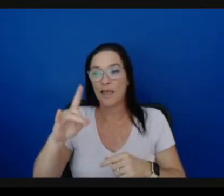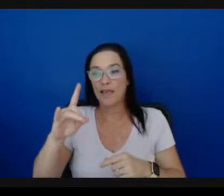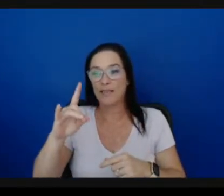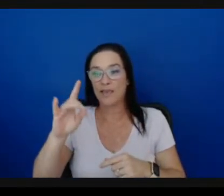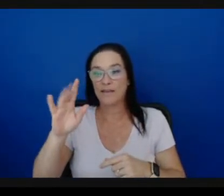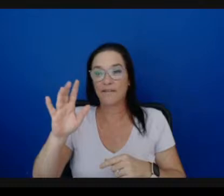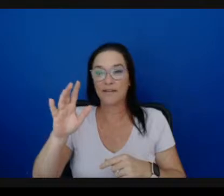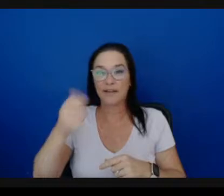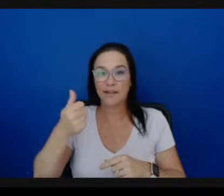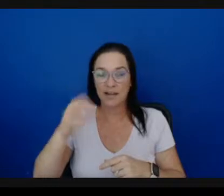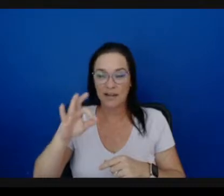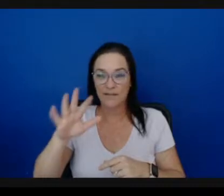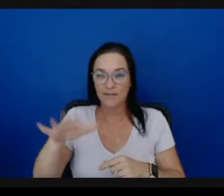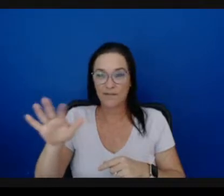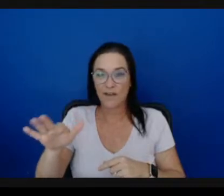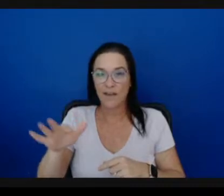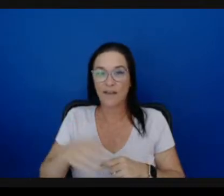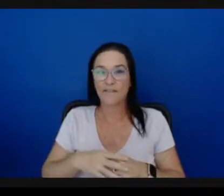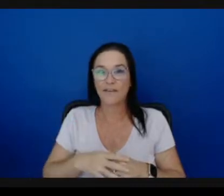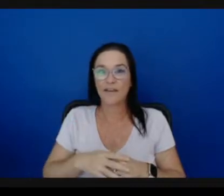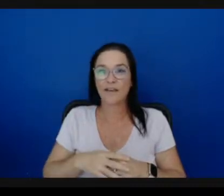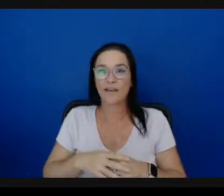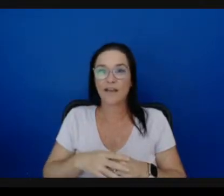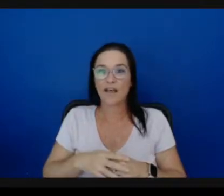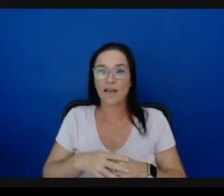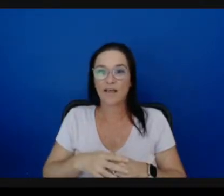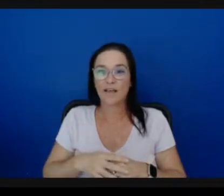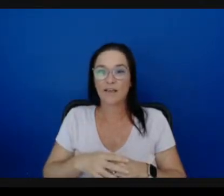flaming lava licks at palm trees. There.